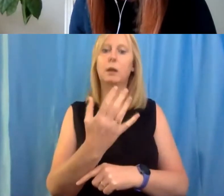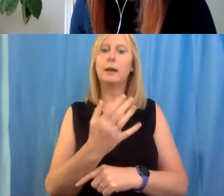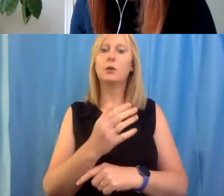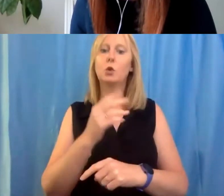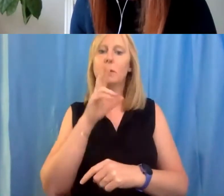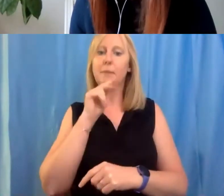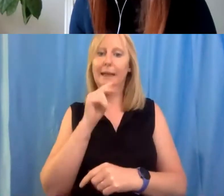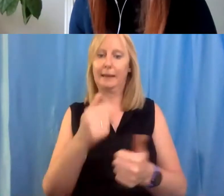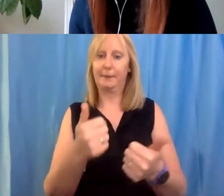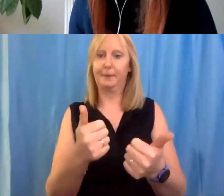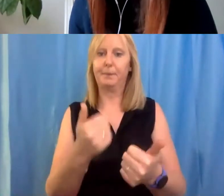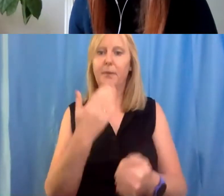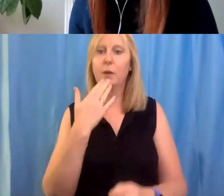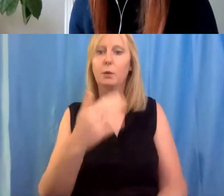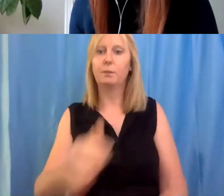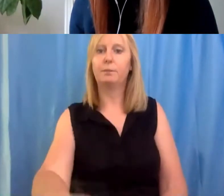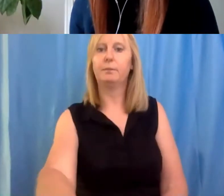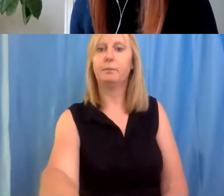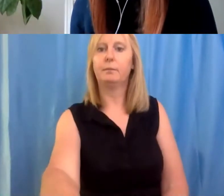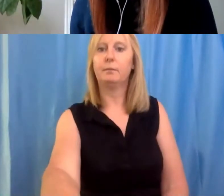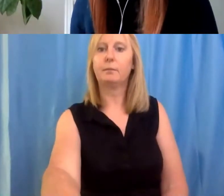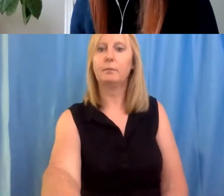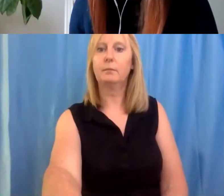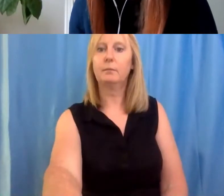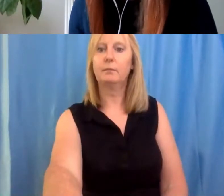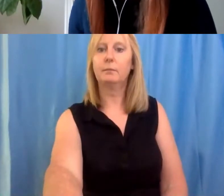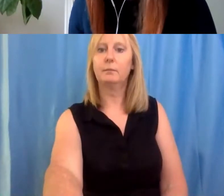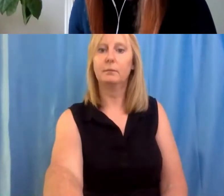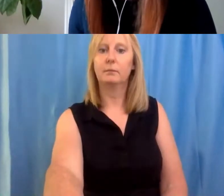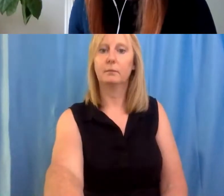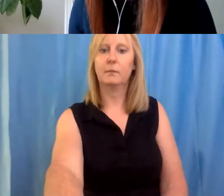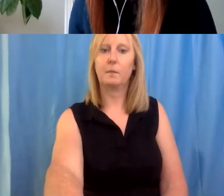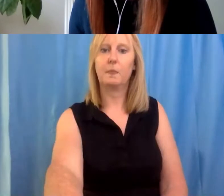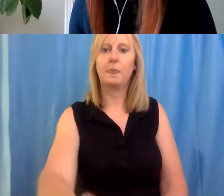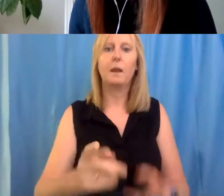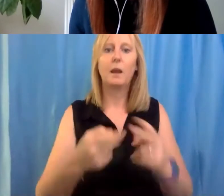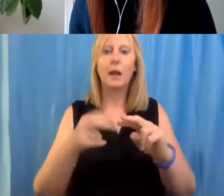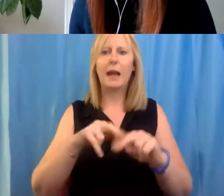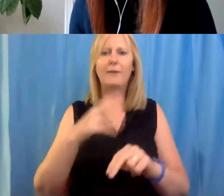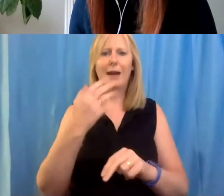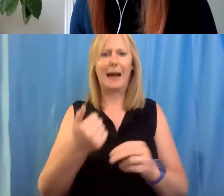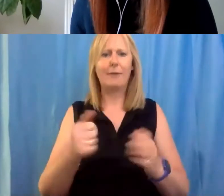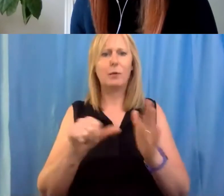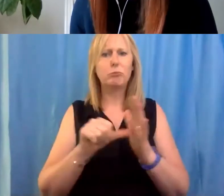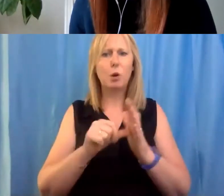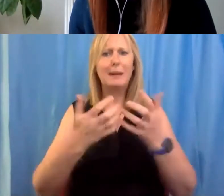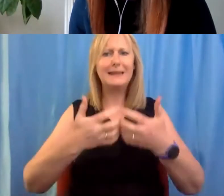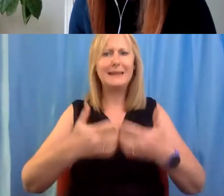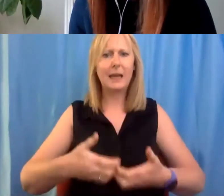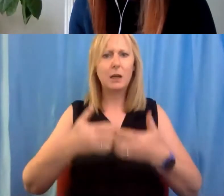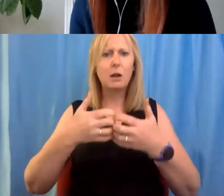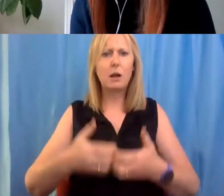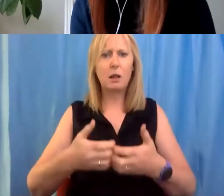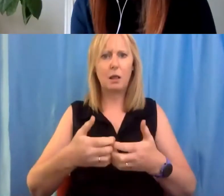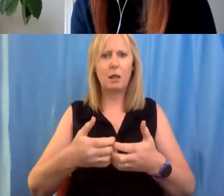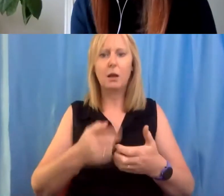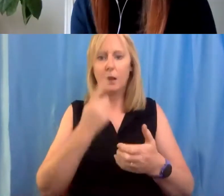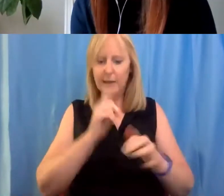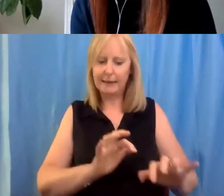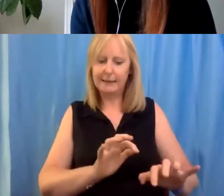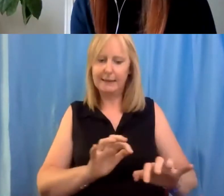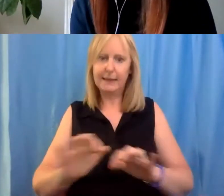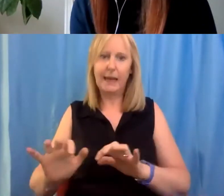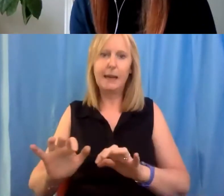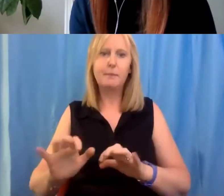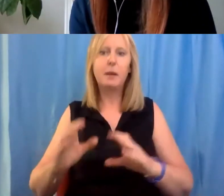hear you. If you're having any technical difficulties with Zoom, any problems, then again, type your problem into the